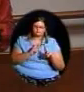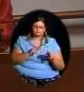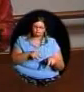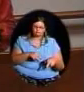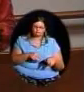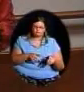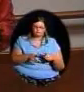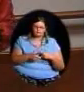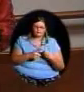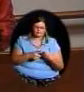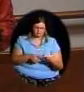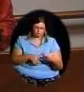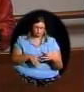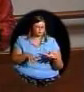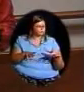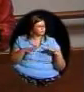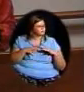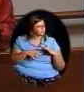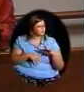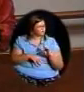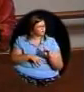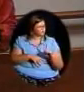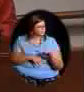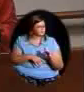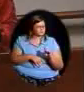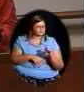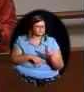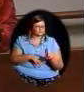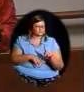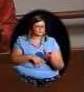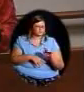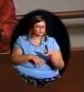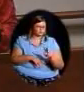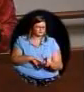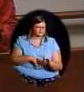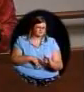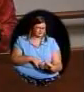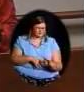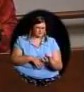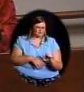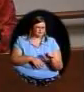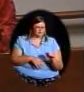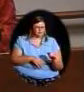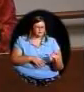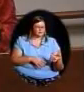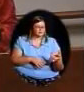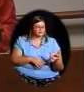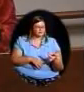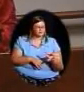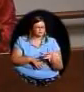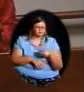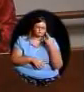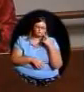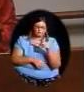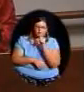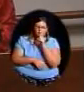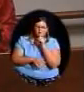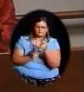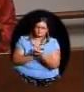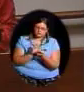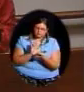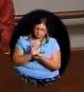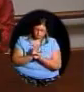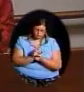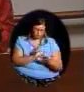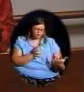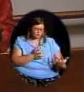to executive session to discuss personnel matters of non-elected personnel to protect the privacy interests, for attorney-client